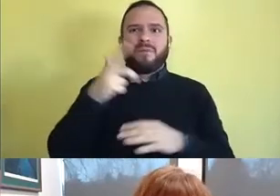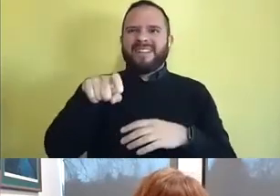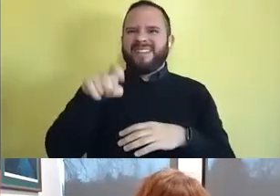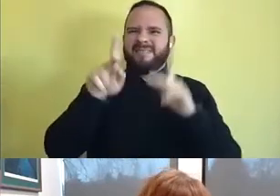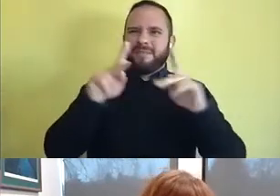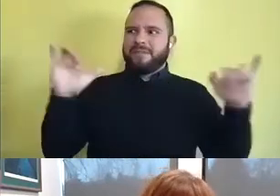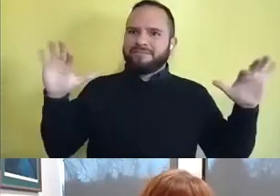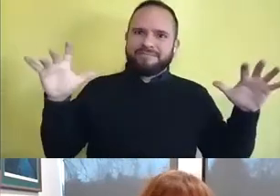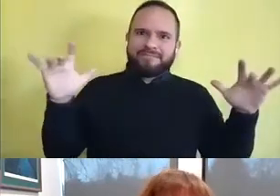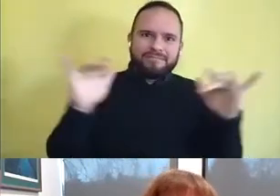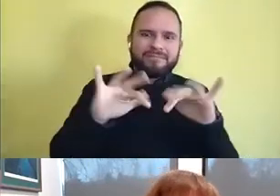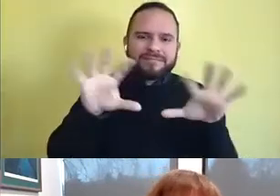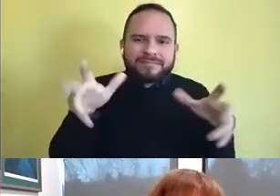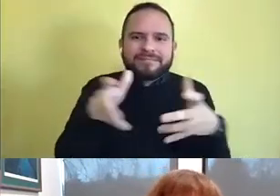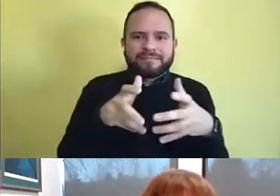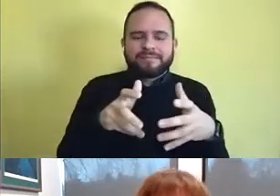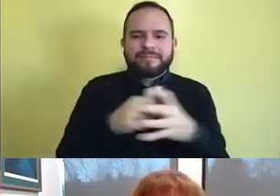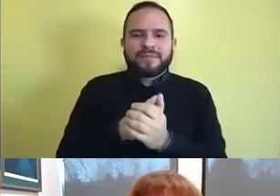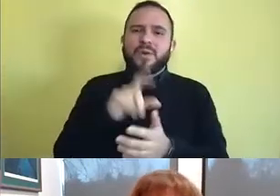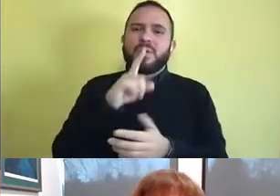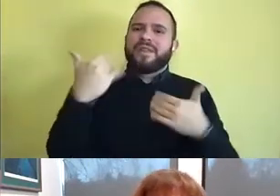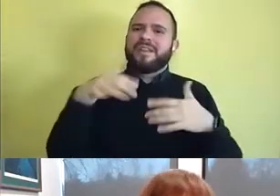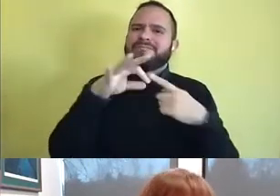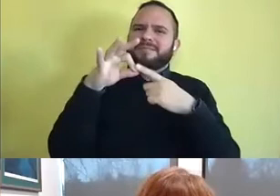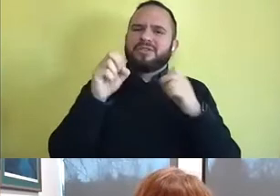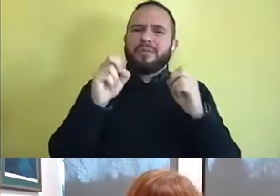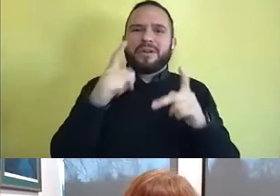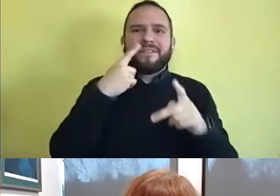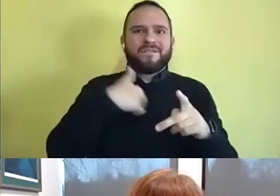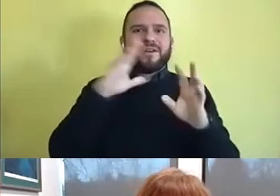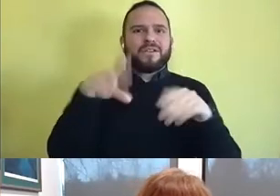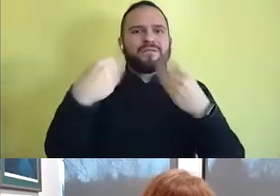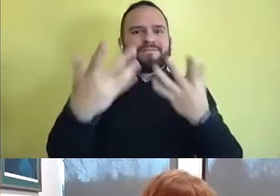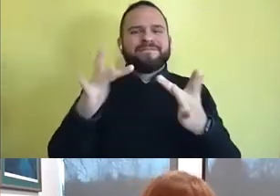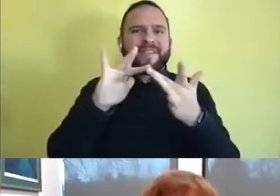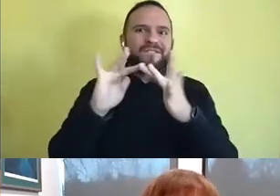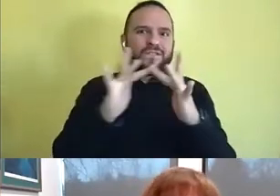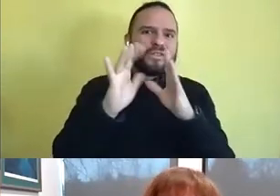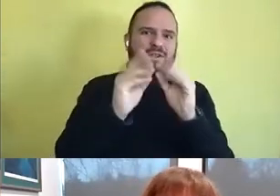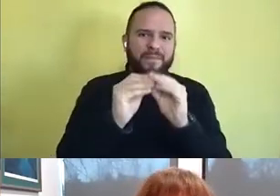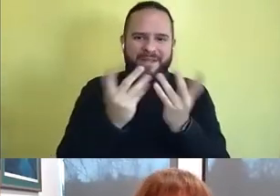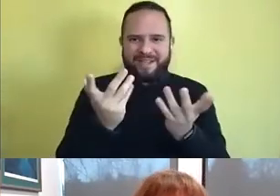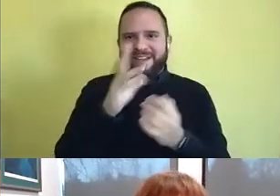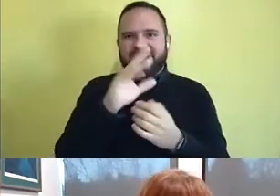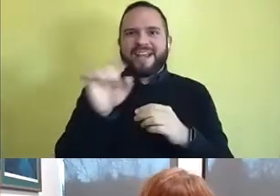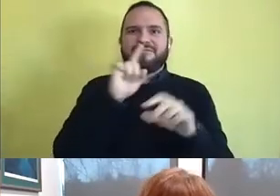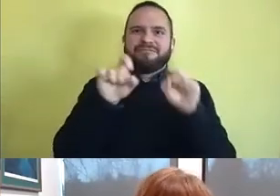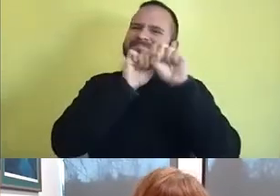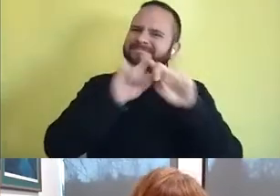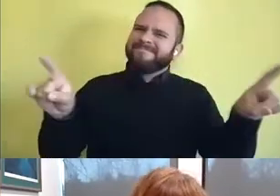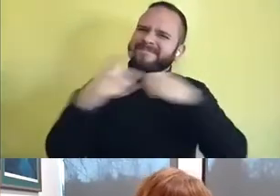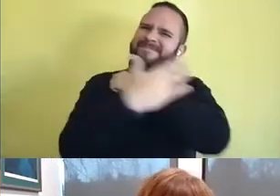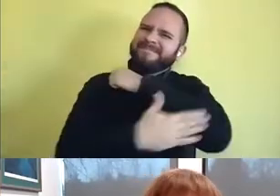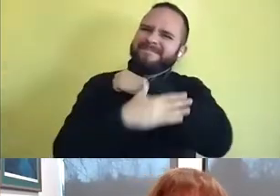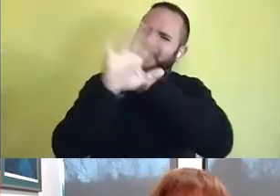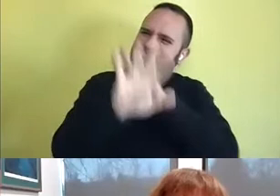do. So it's a unique opportunity for us to offer this virtual symposium and broadcast it to a national